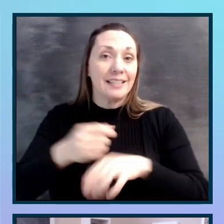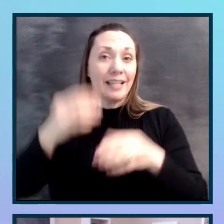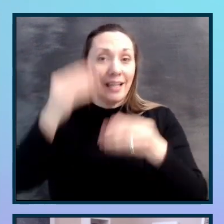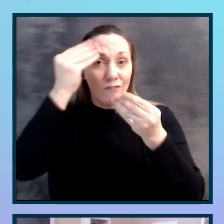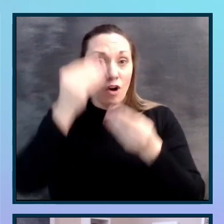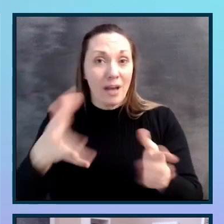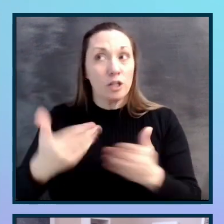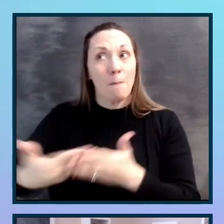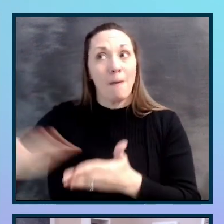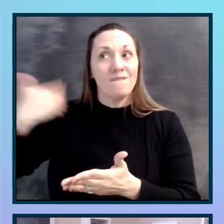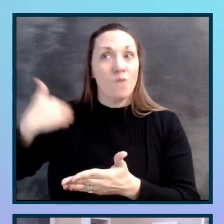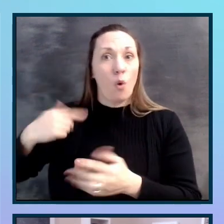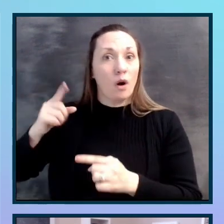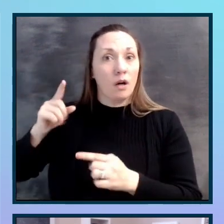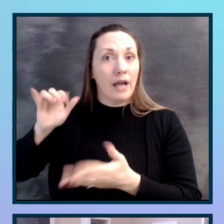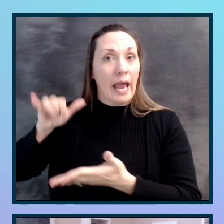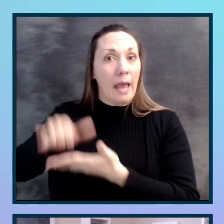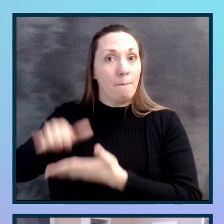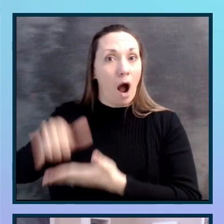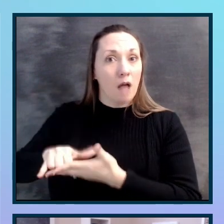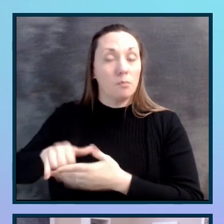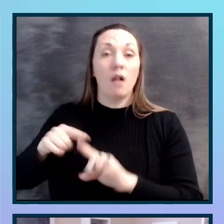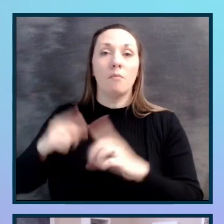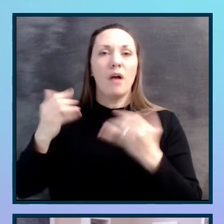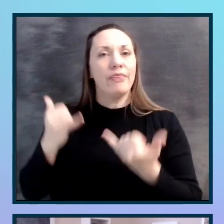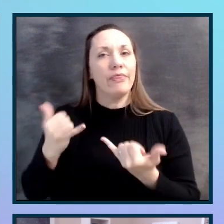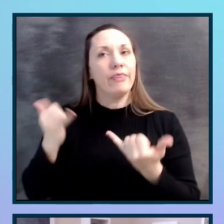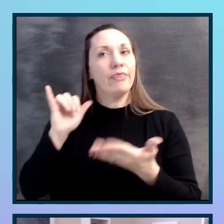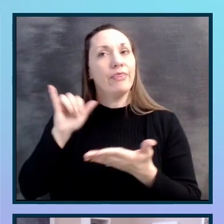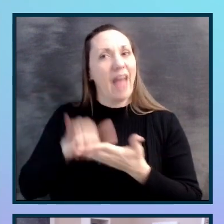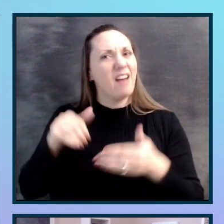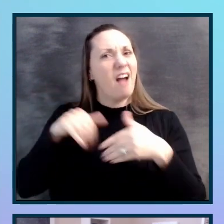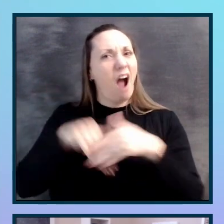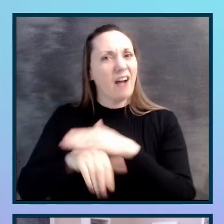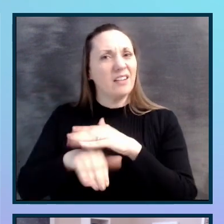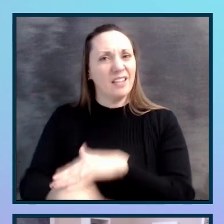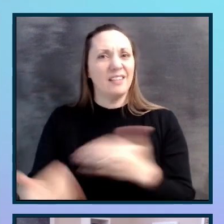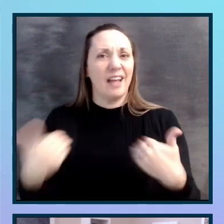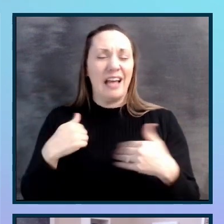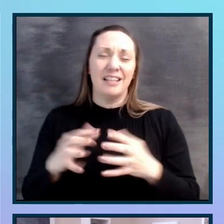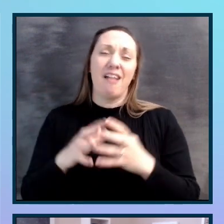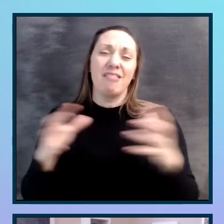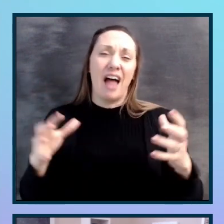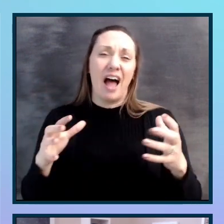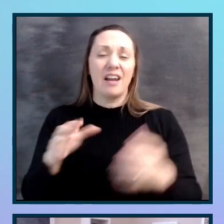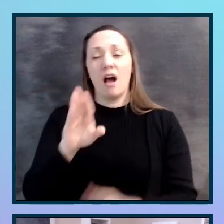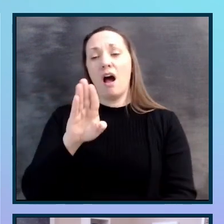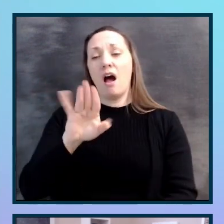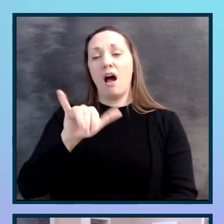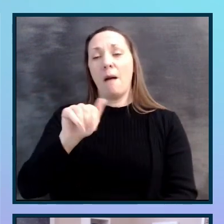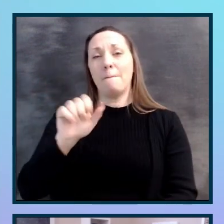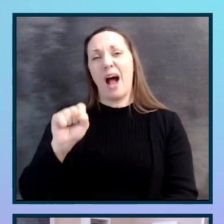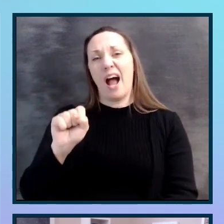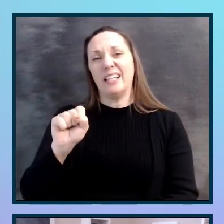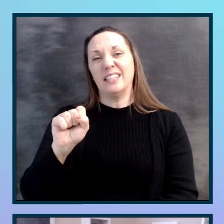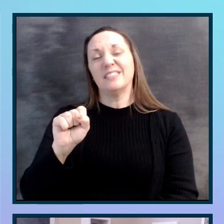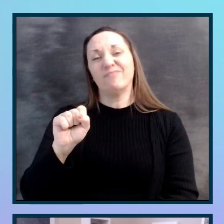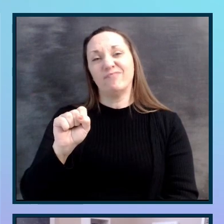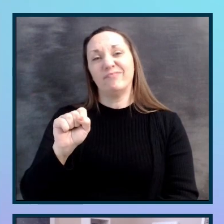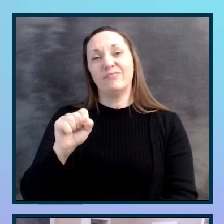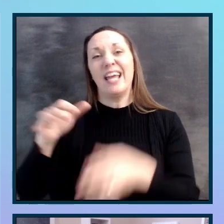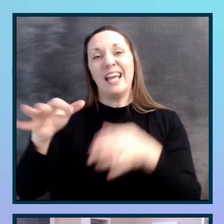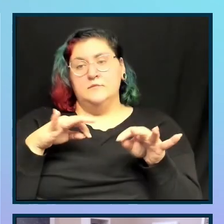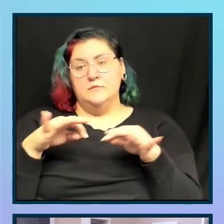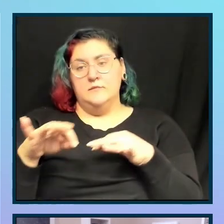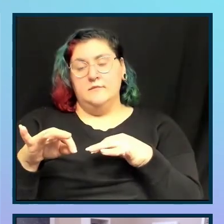that was not possible before. And yet that access comes with a lot of bias. It describes men